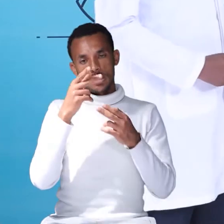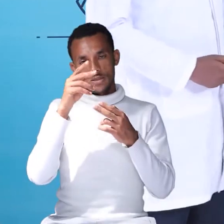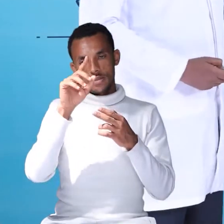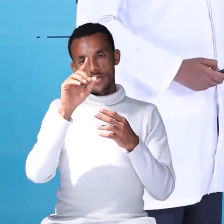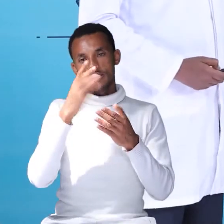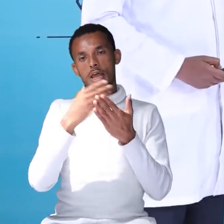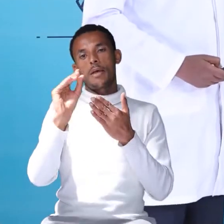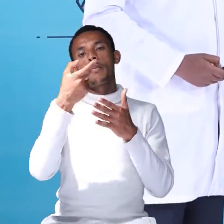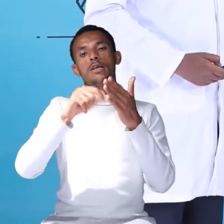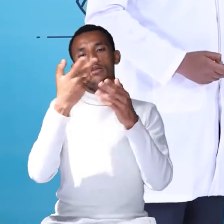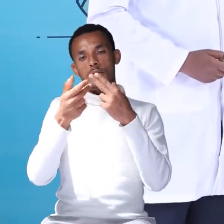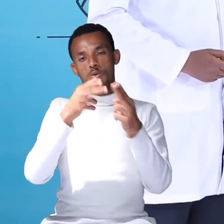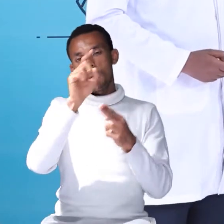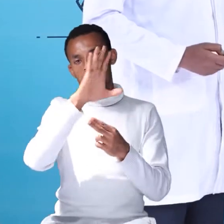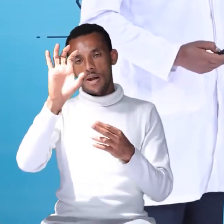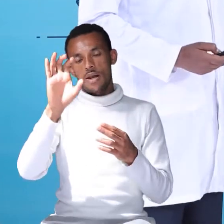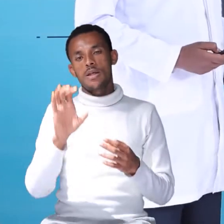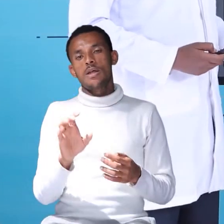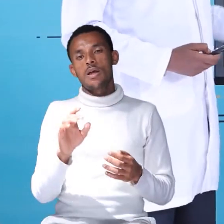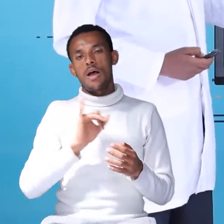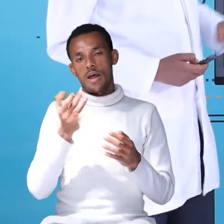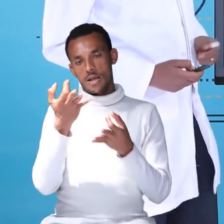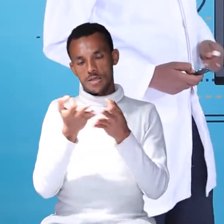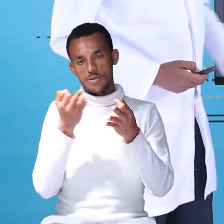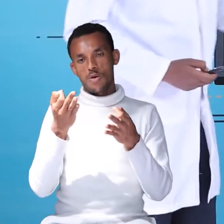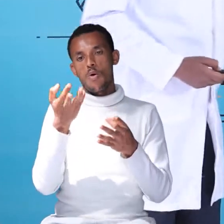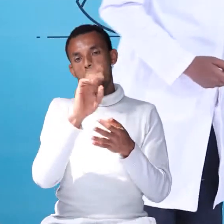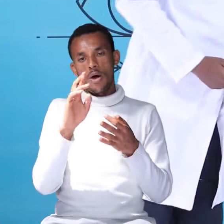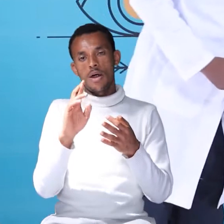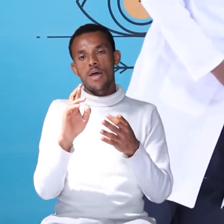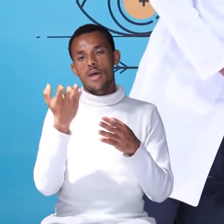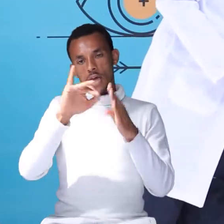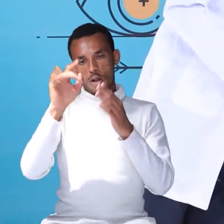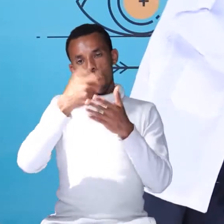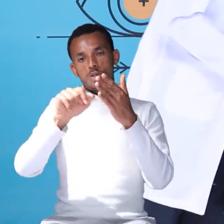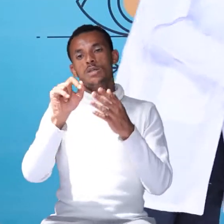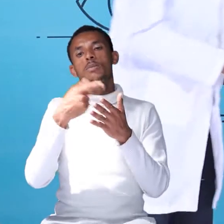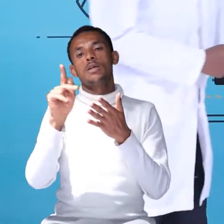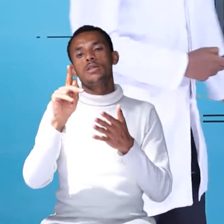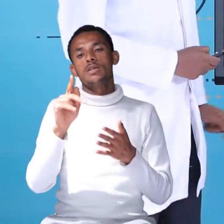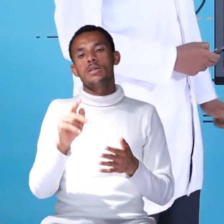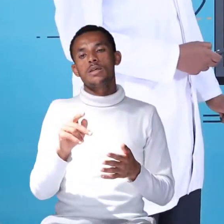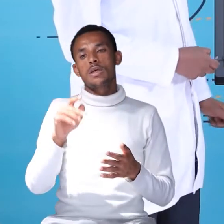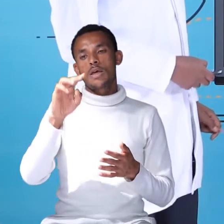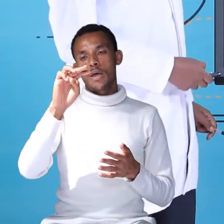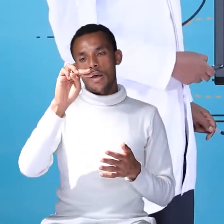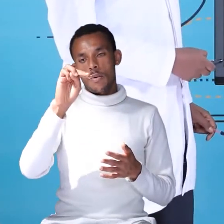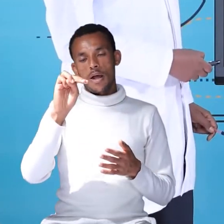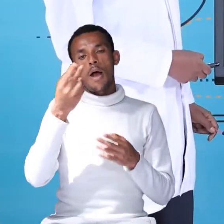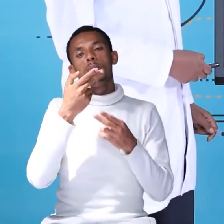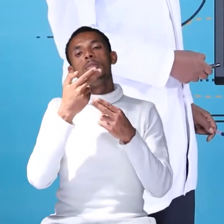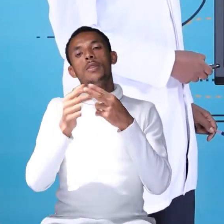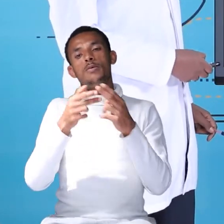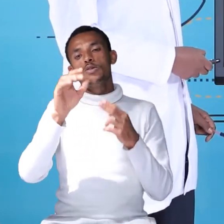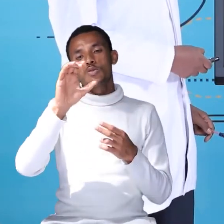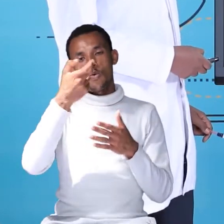100% in terms of the selling price, I can express. Or else in terms of cost price, markup over cost multiplied